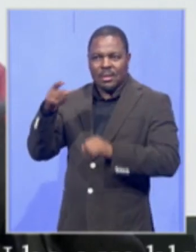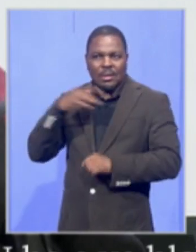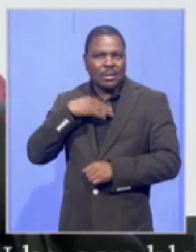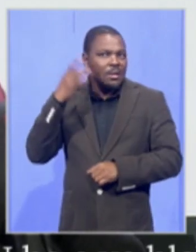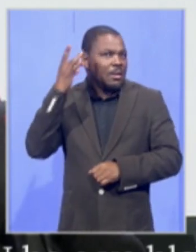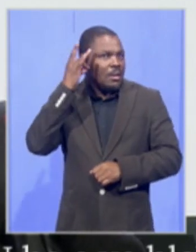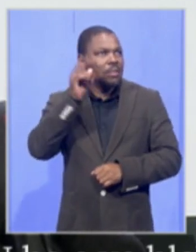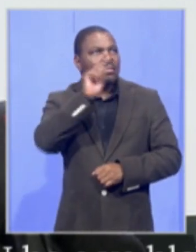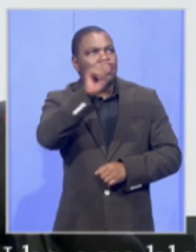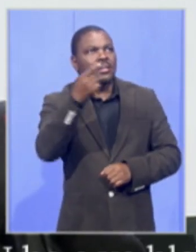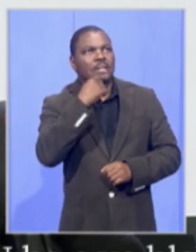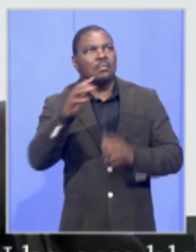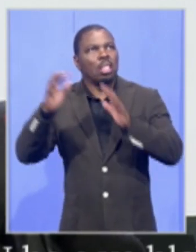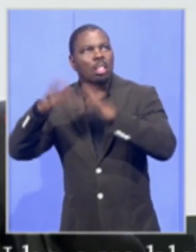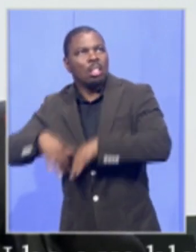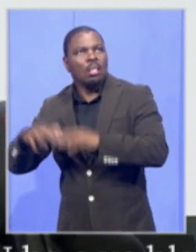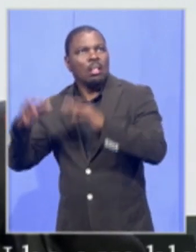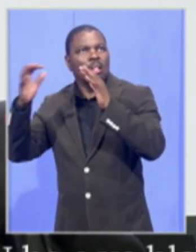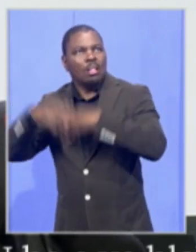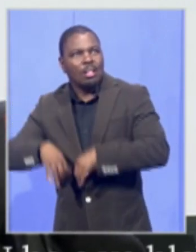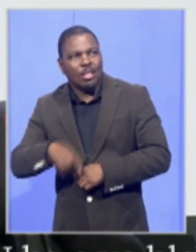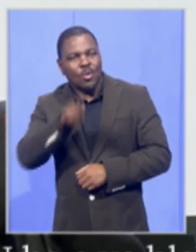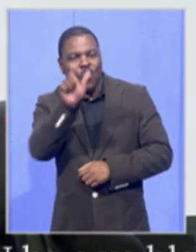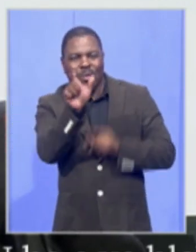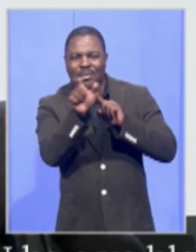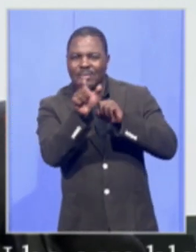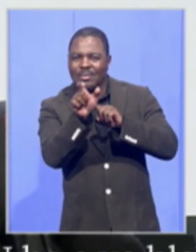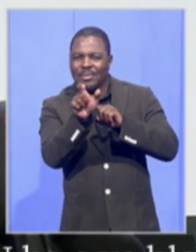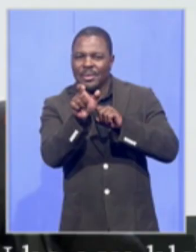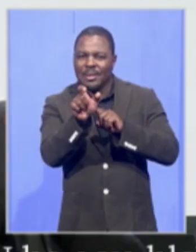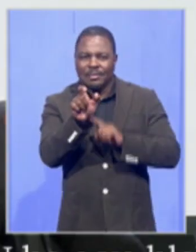is dissolution you like, is